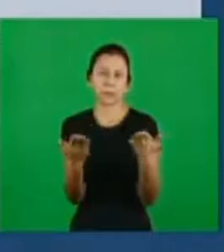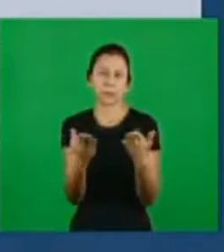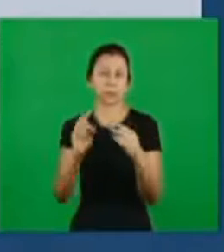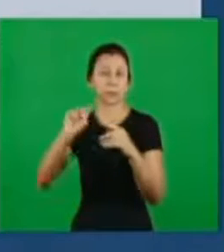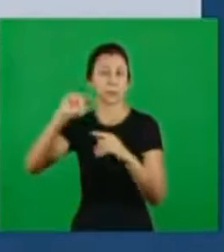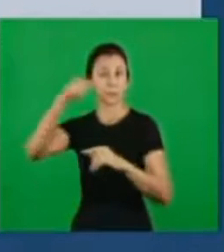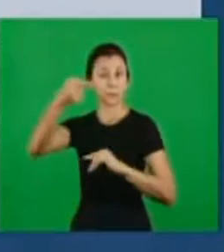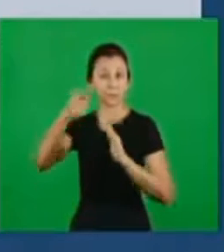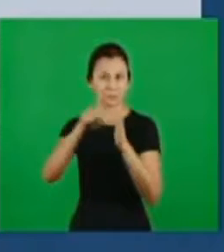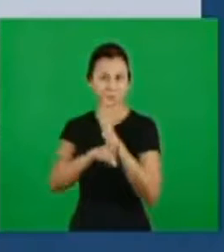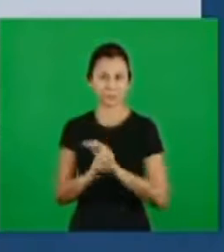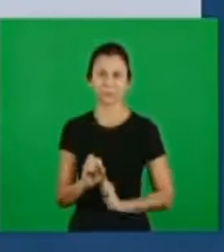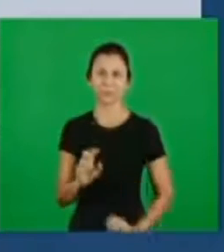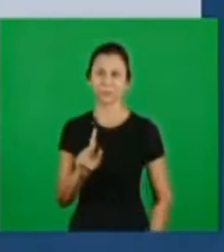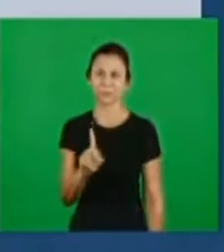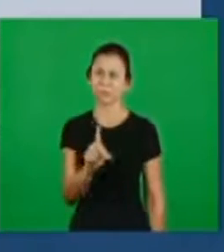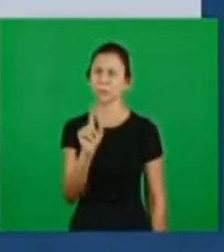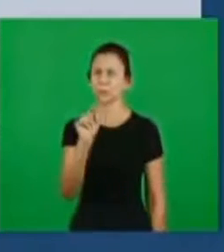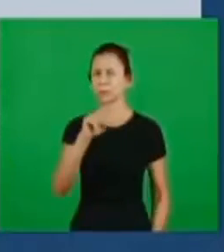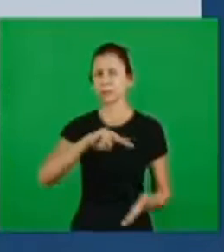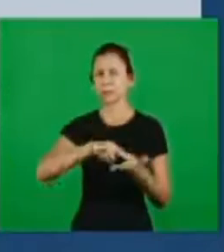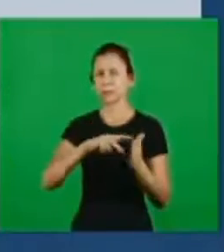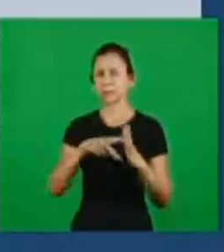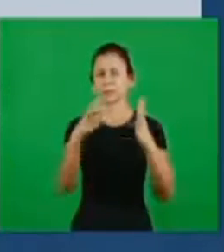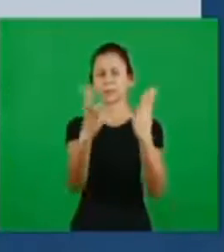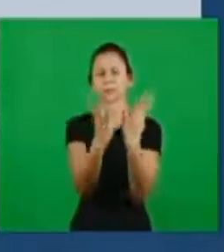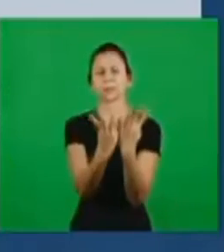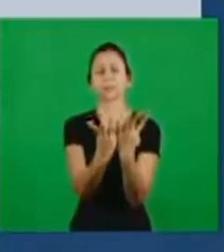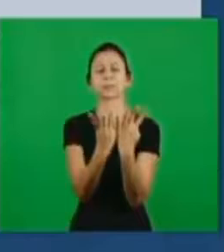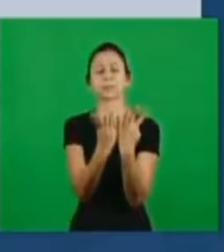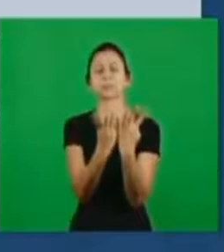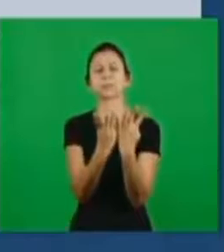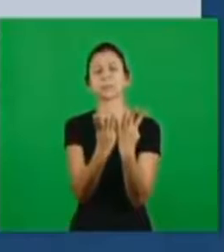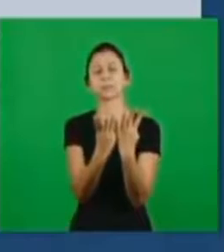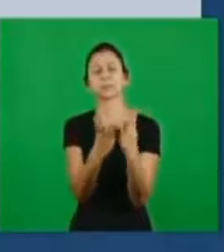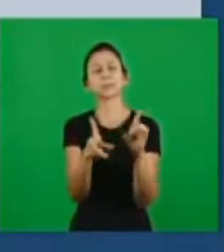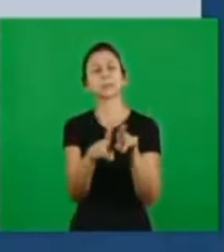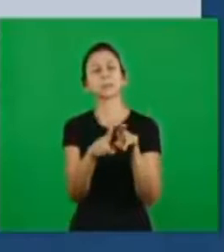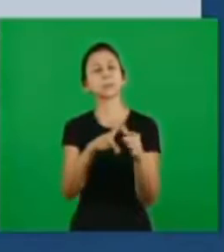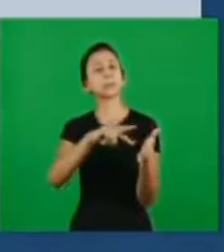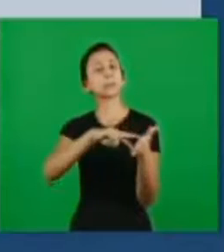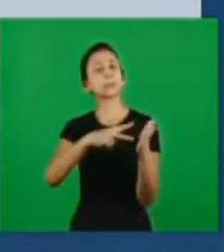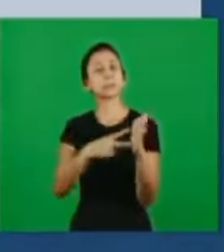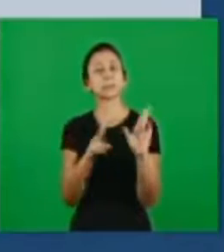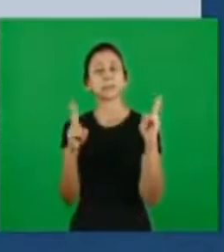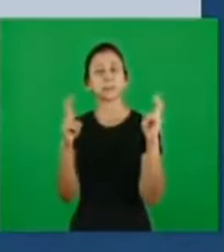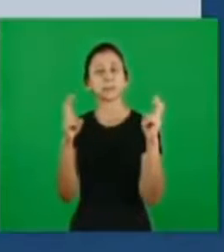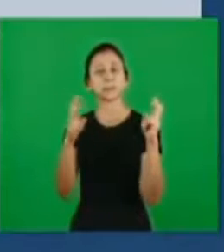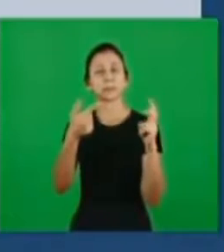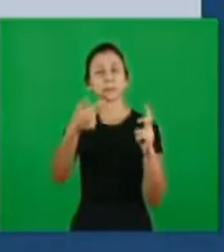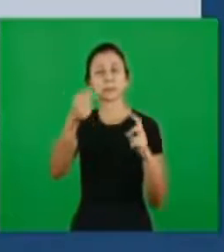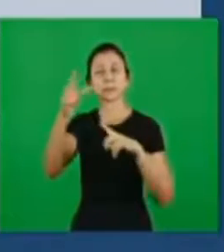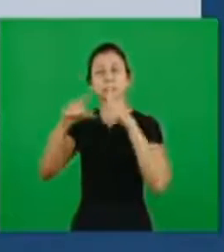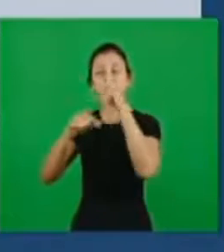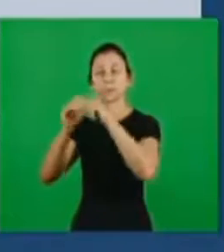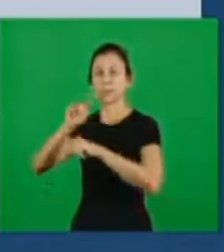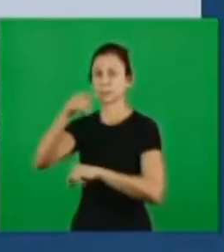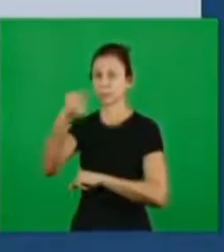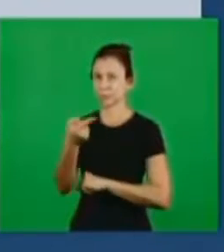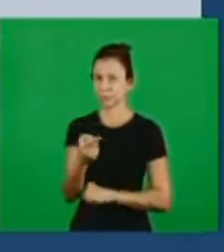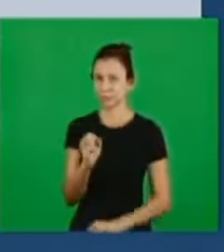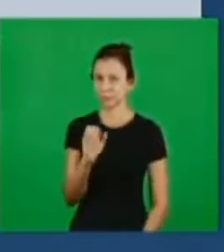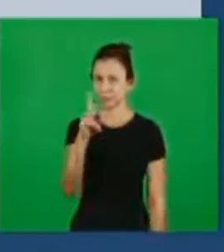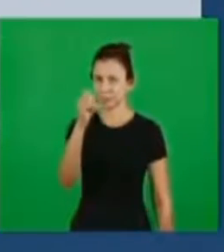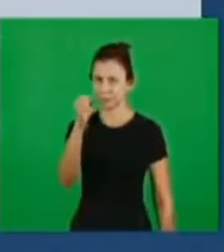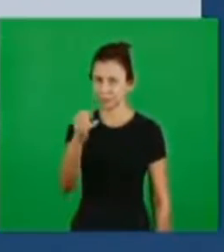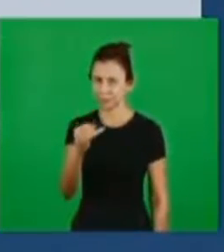to talk about what this means in the next question, what the seven lampstands are, and what is the expression of the seven